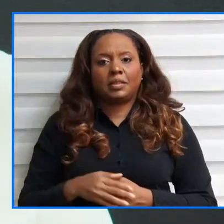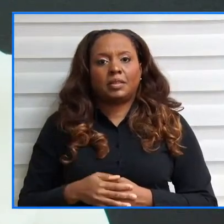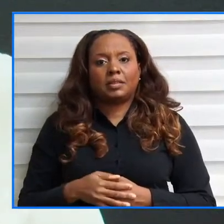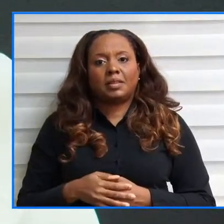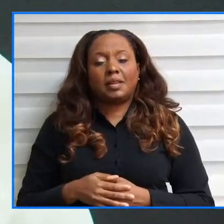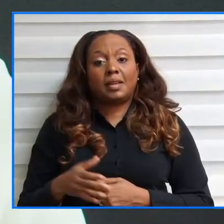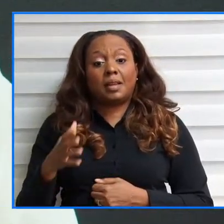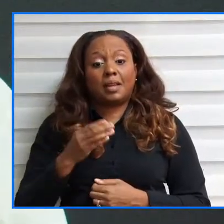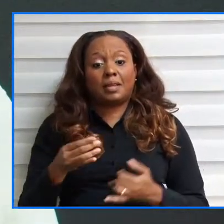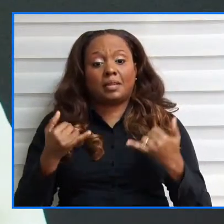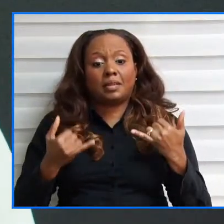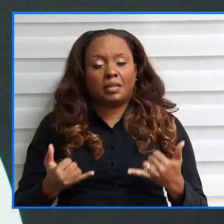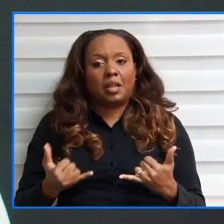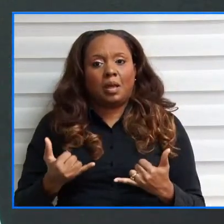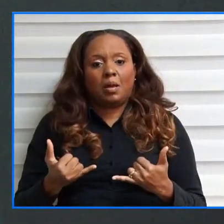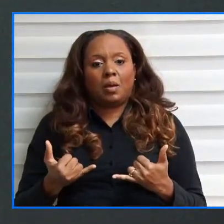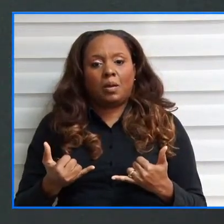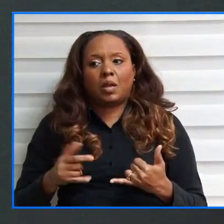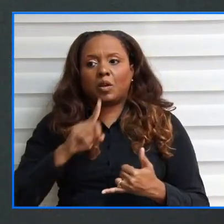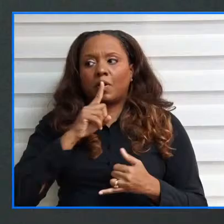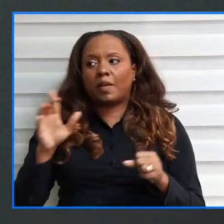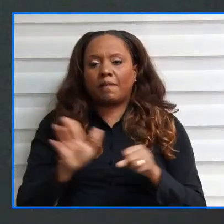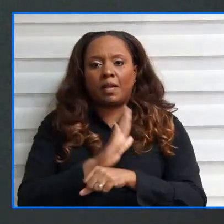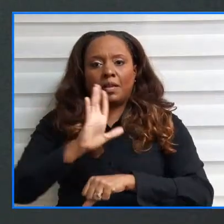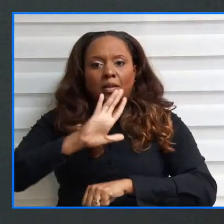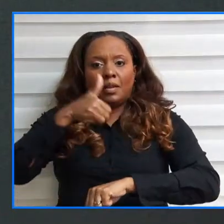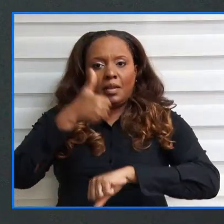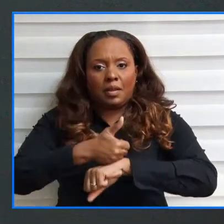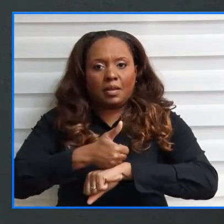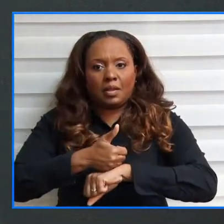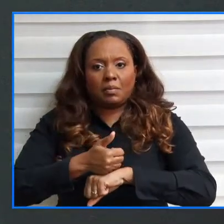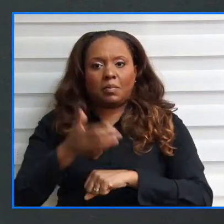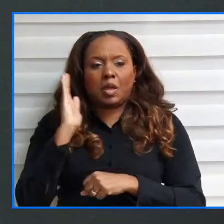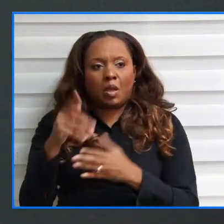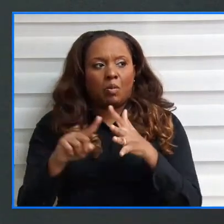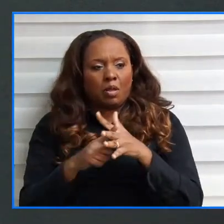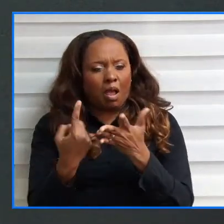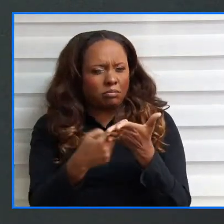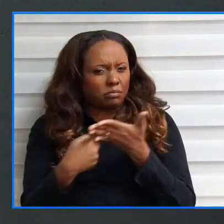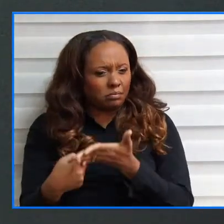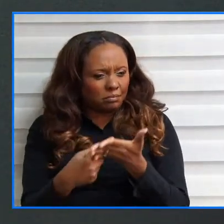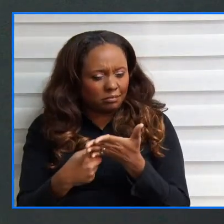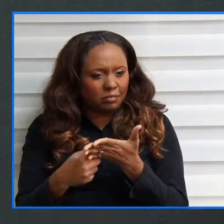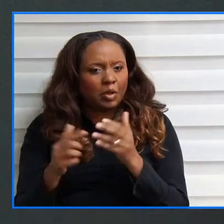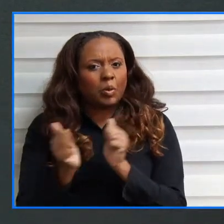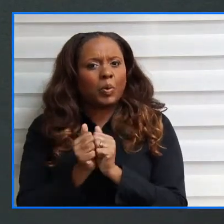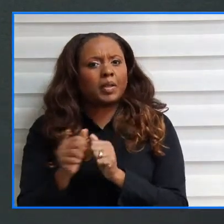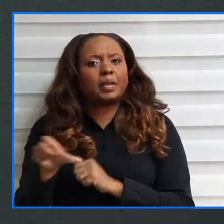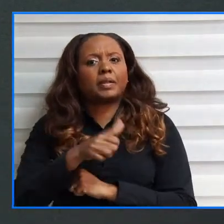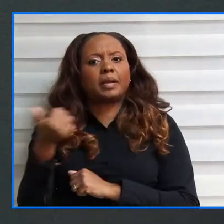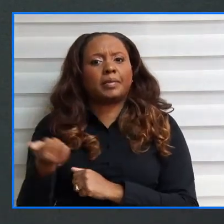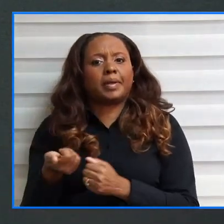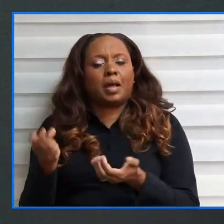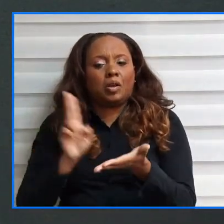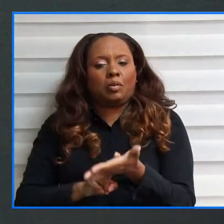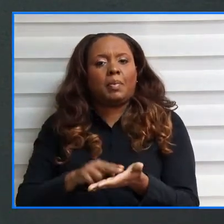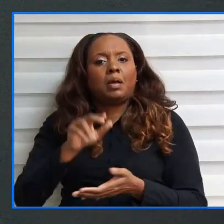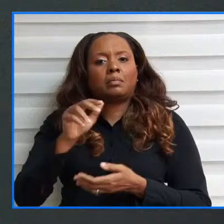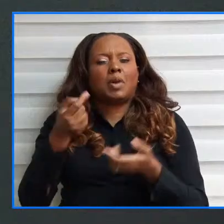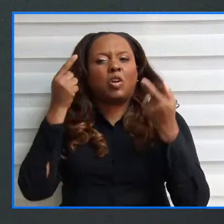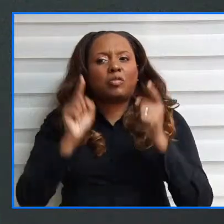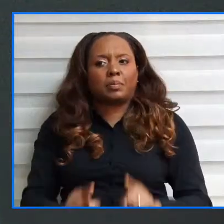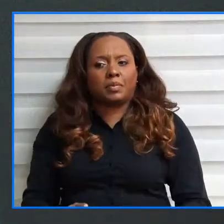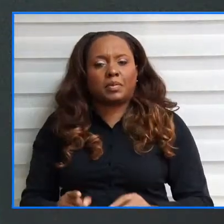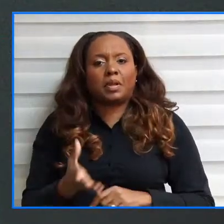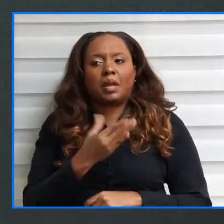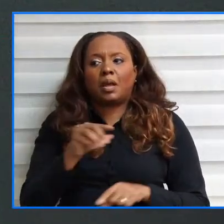now is now in place. We will start the discussions towards the bilateral investment treaty as well as towards a multilateral